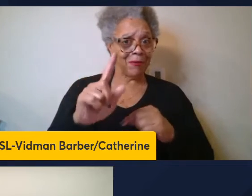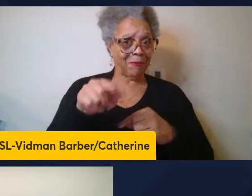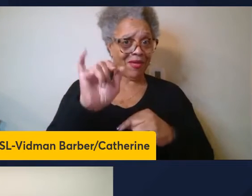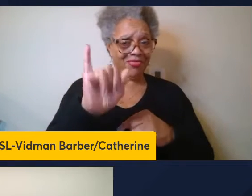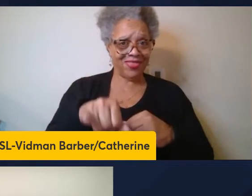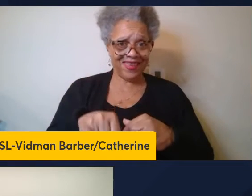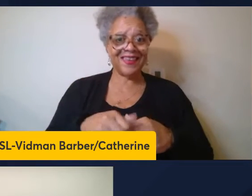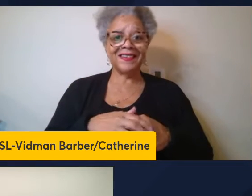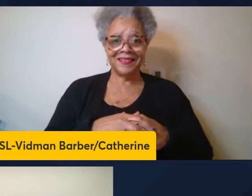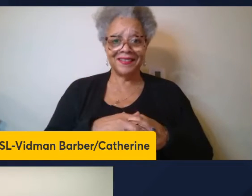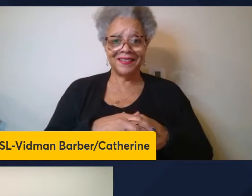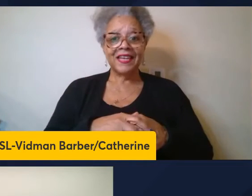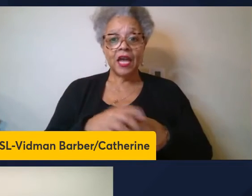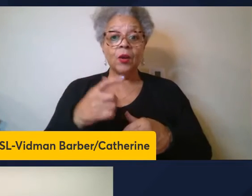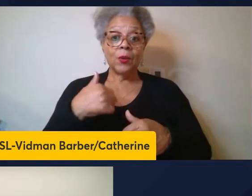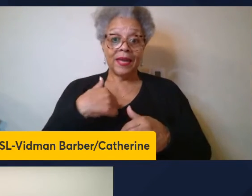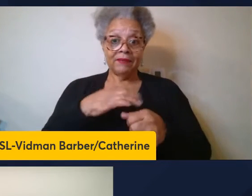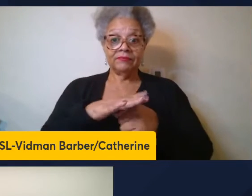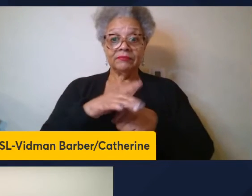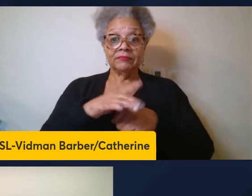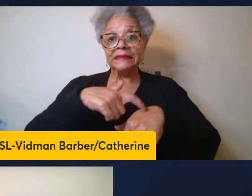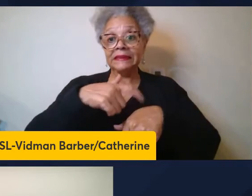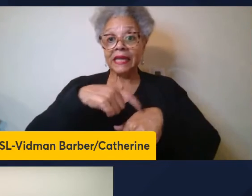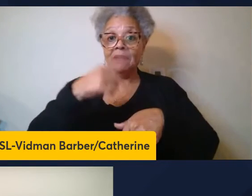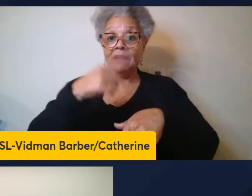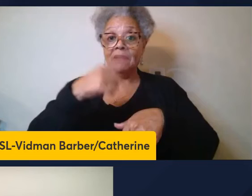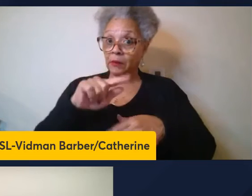We have some time for questions.